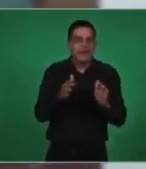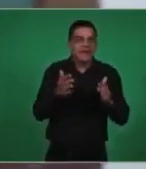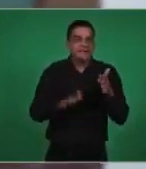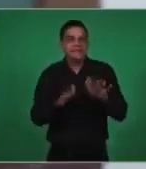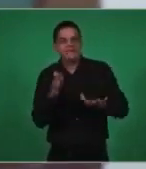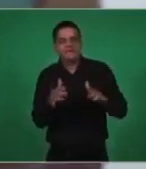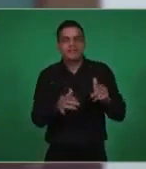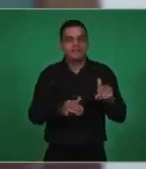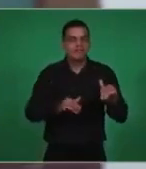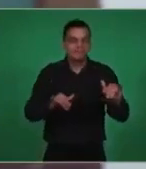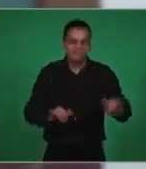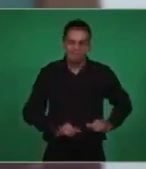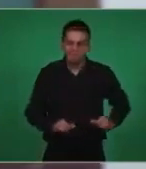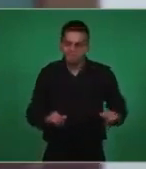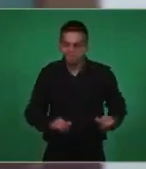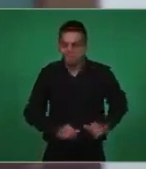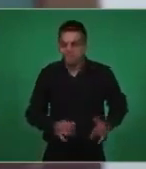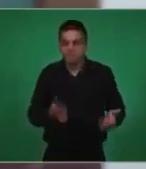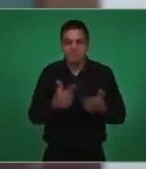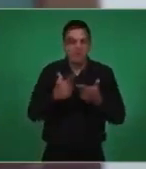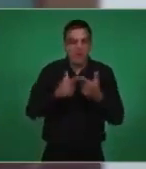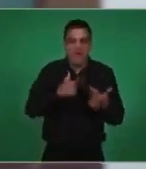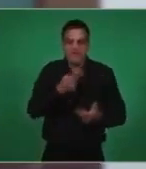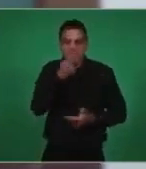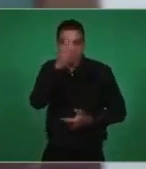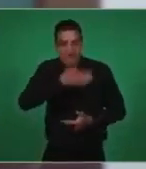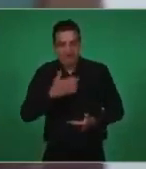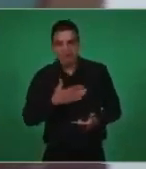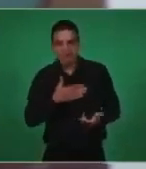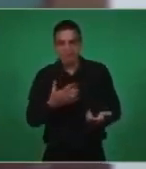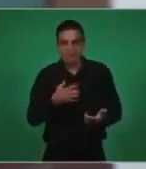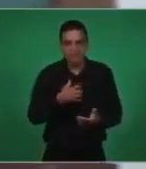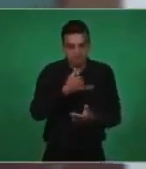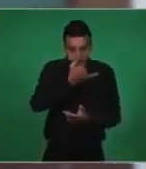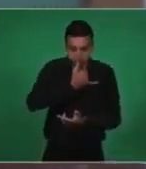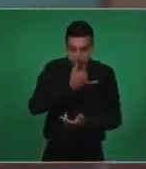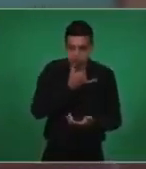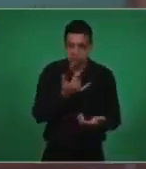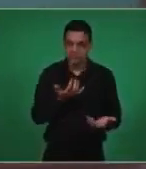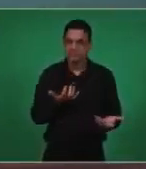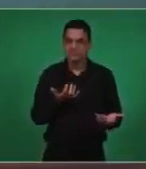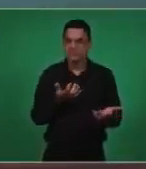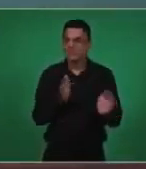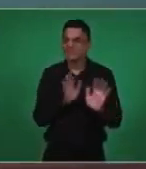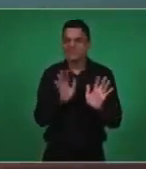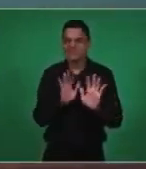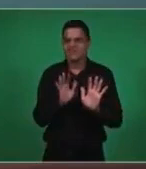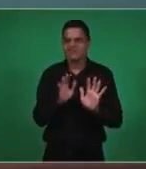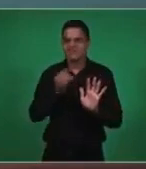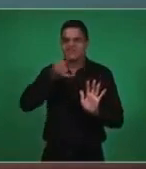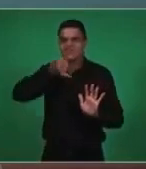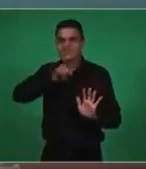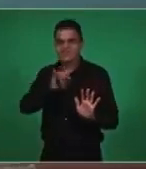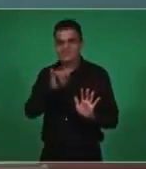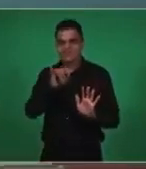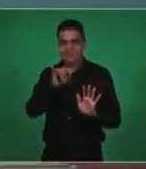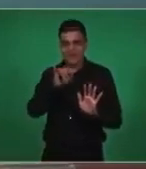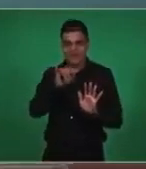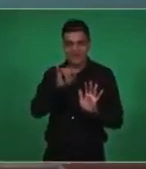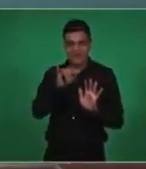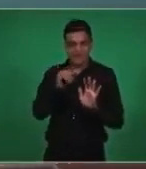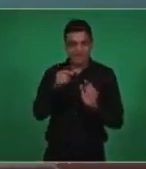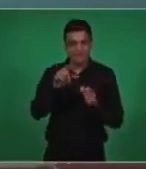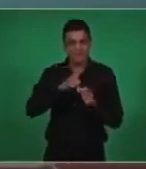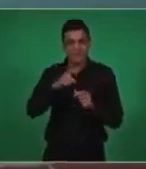There's a person that is wound that is hard to be able to conquer. And the prophet says that it's easier to conquer a